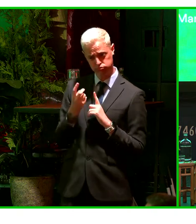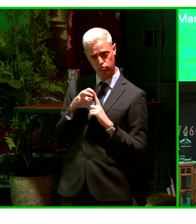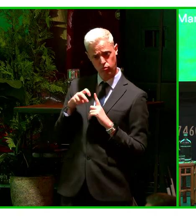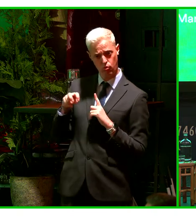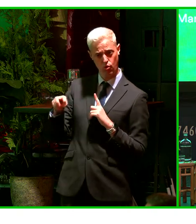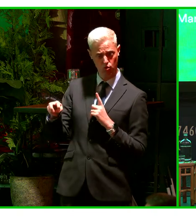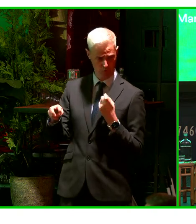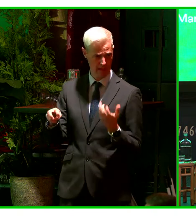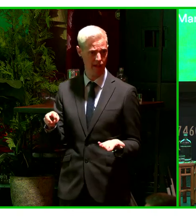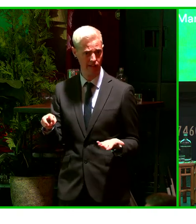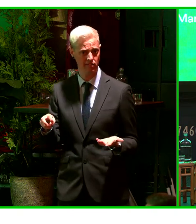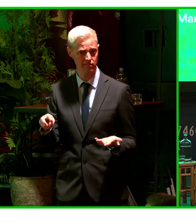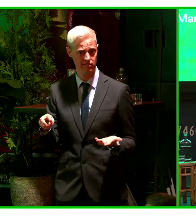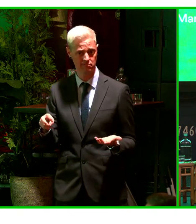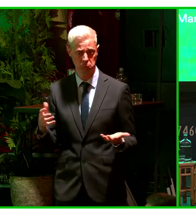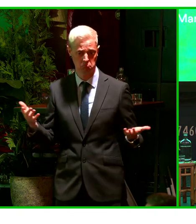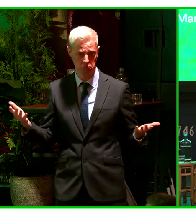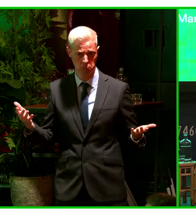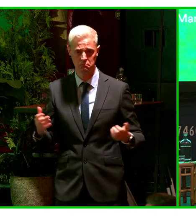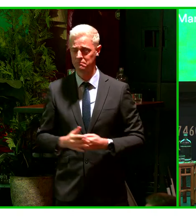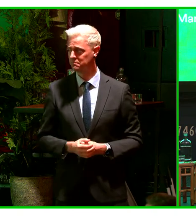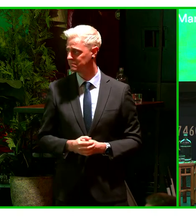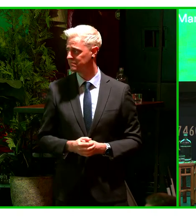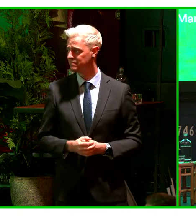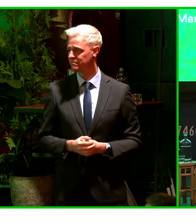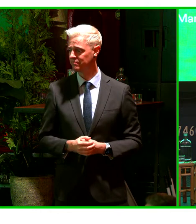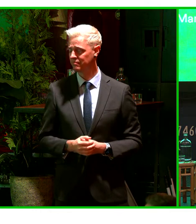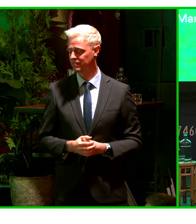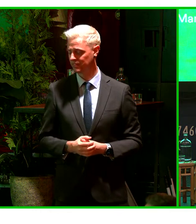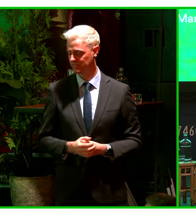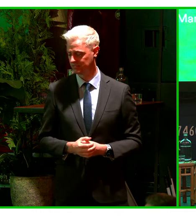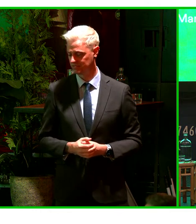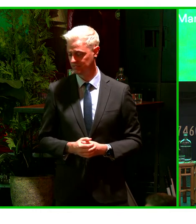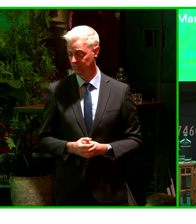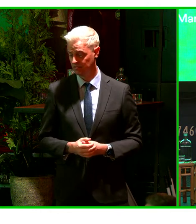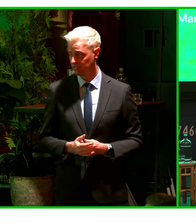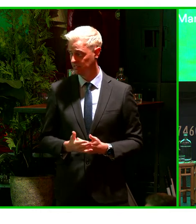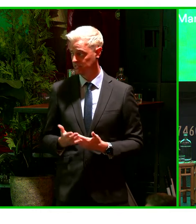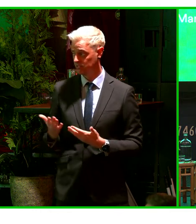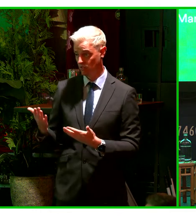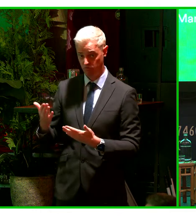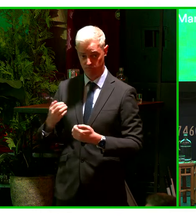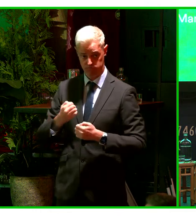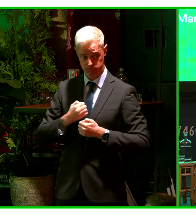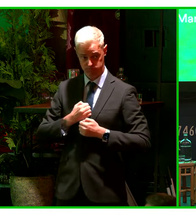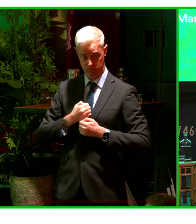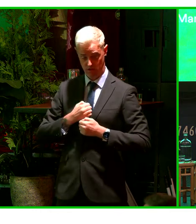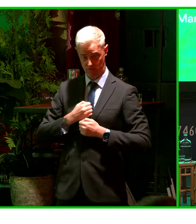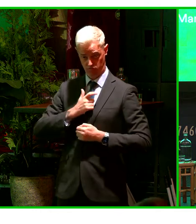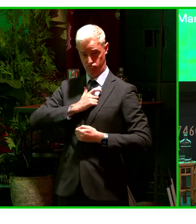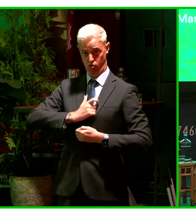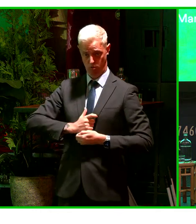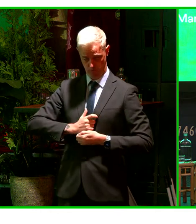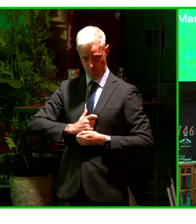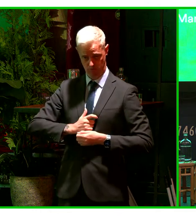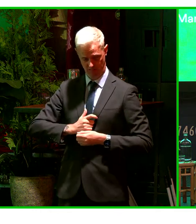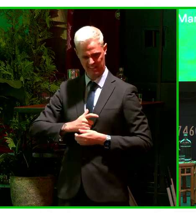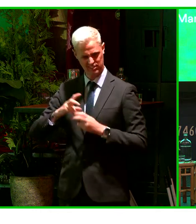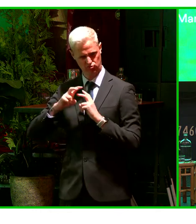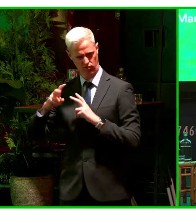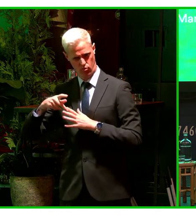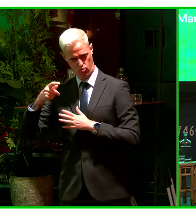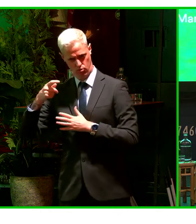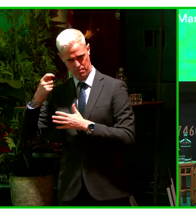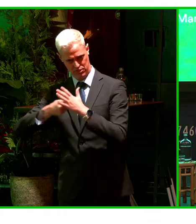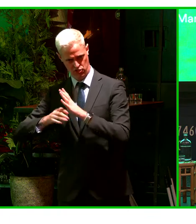it's cloudy or sunny. And my job, first as active travel commissioner,